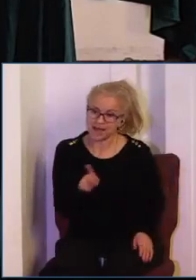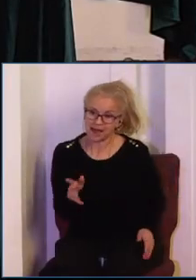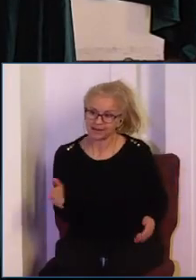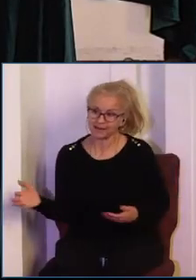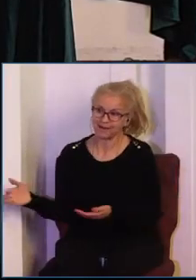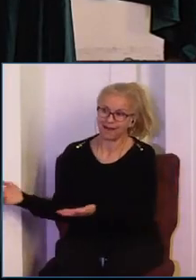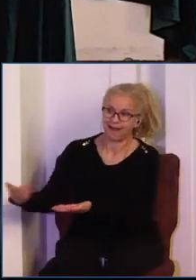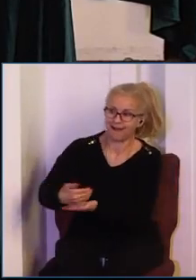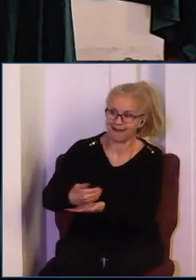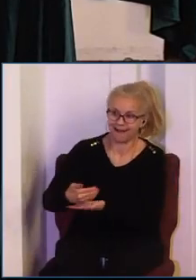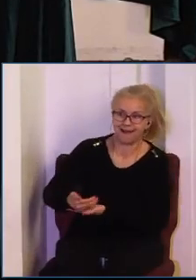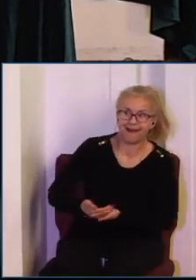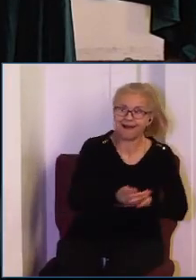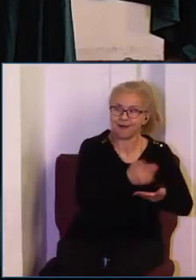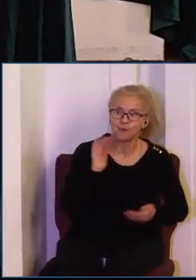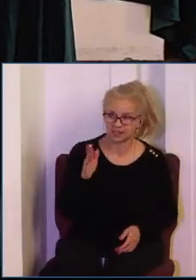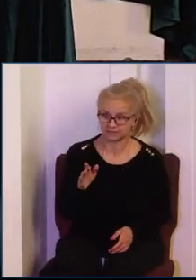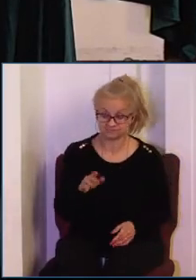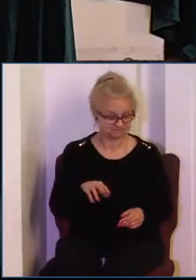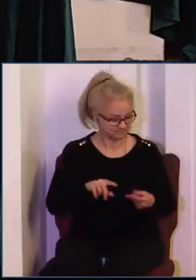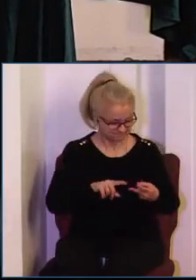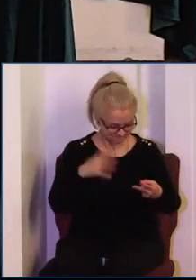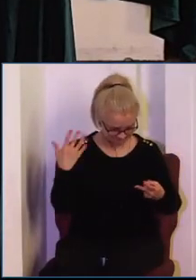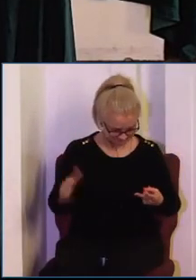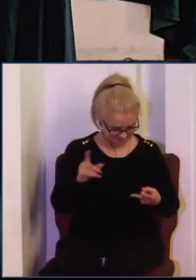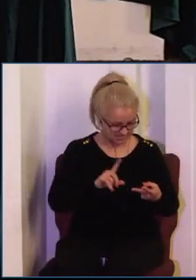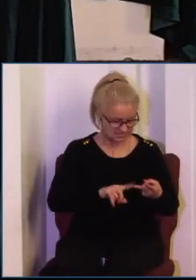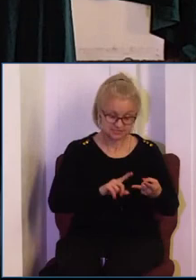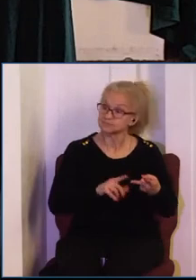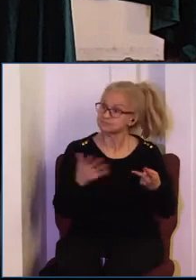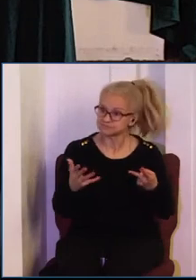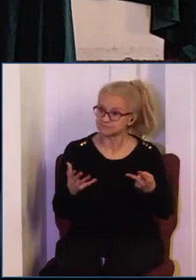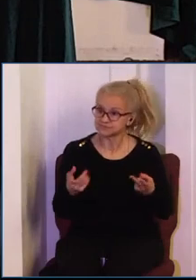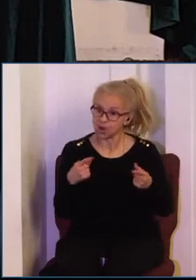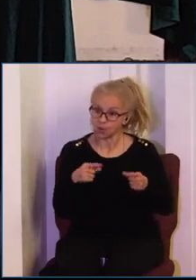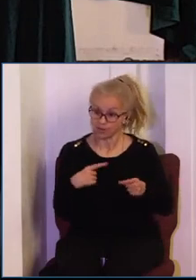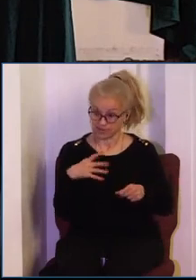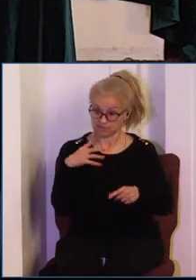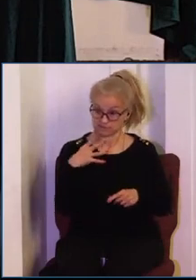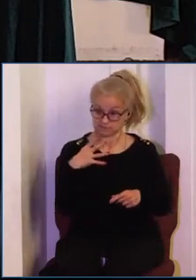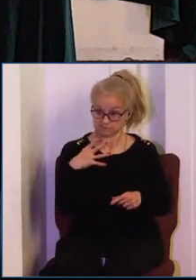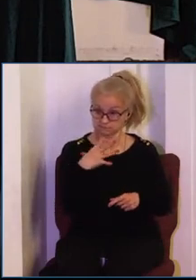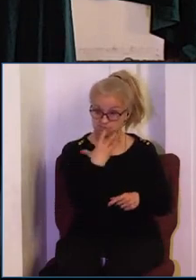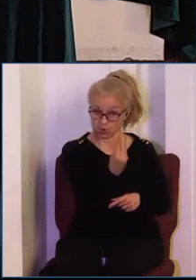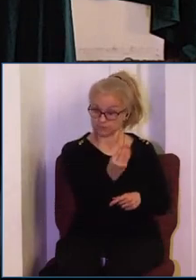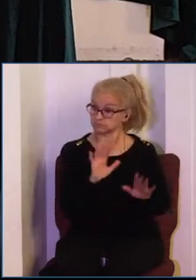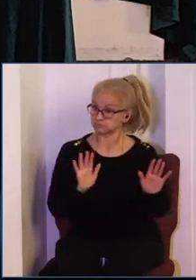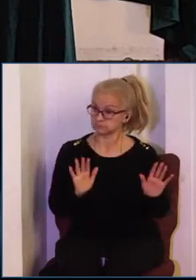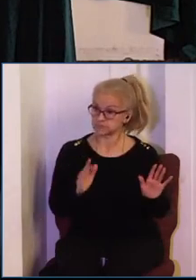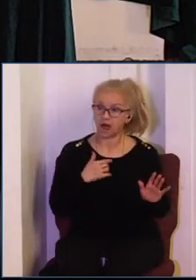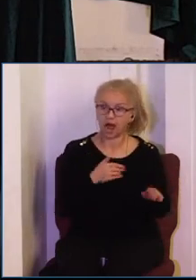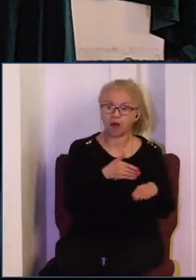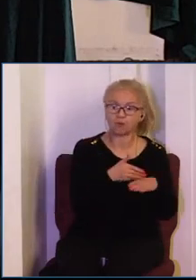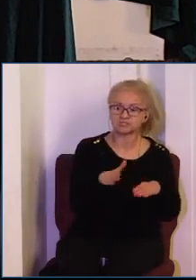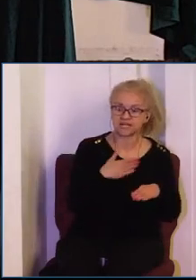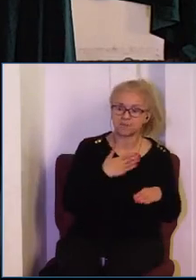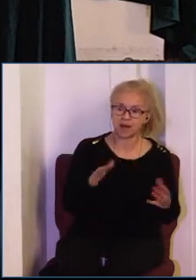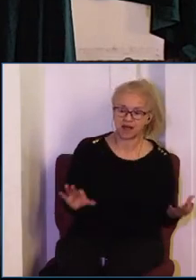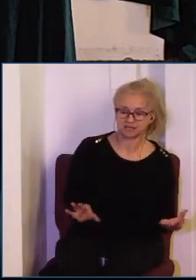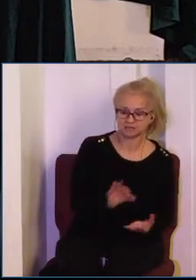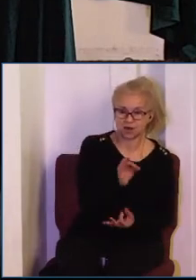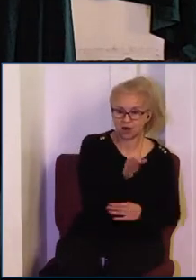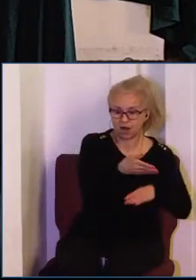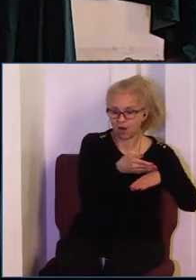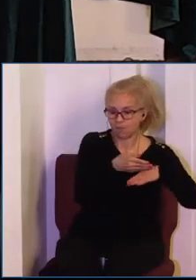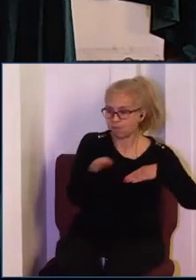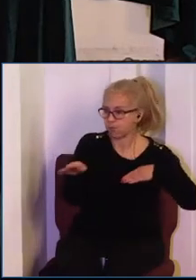you. Second of all, while I'm gone, I'm going to send my Spirit,